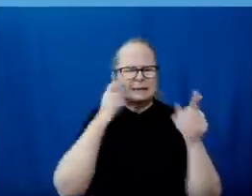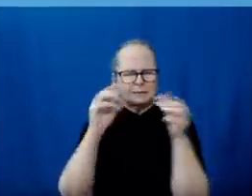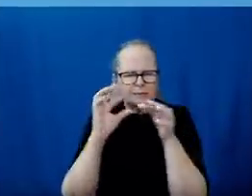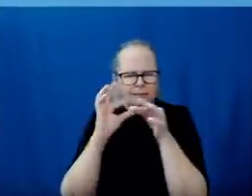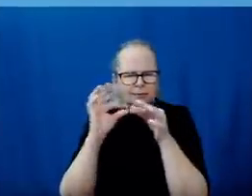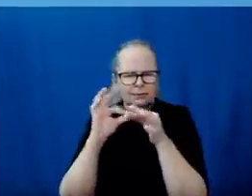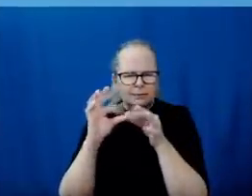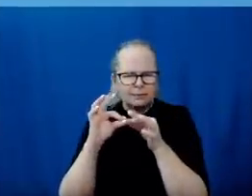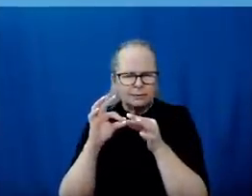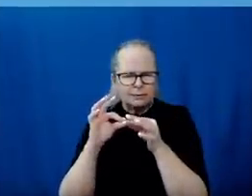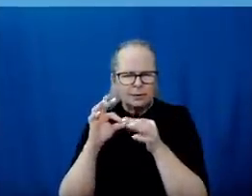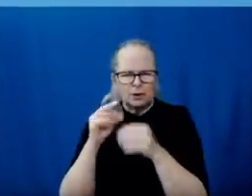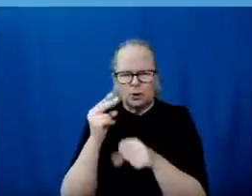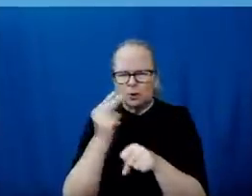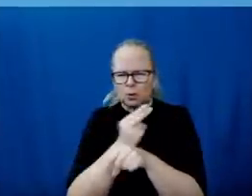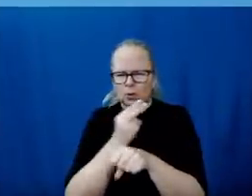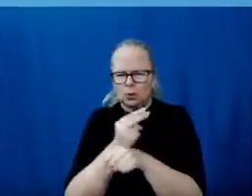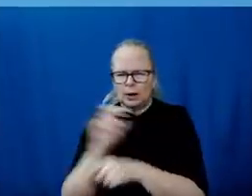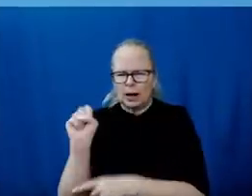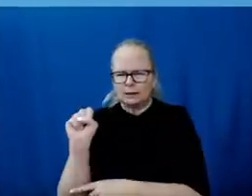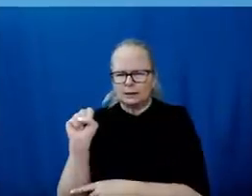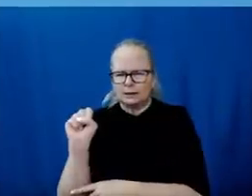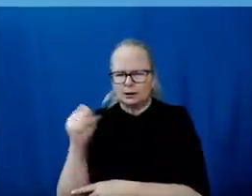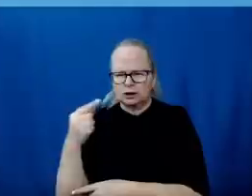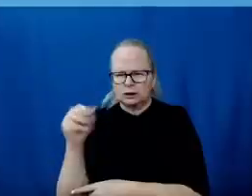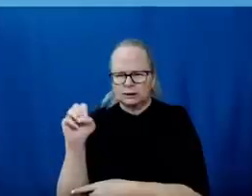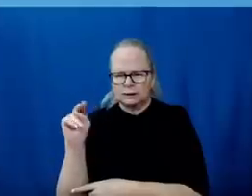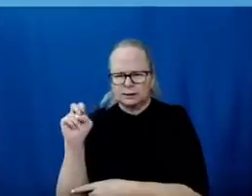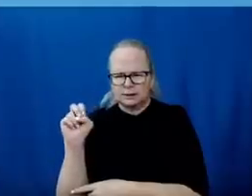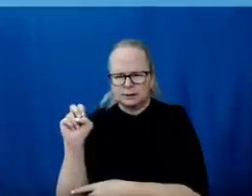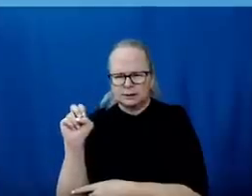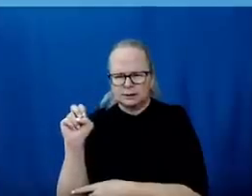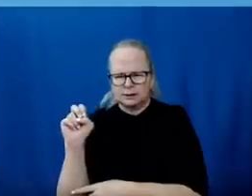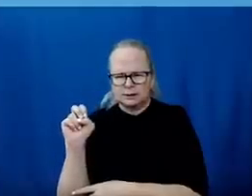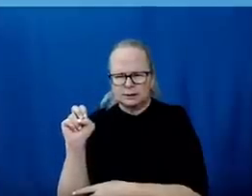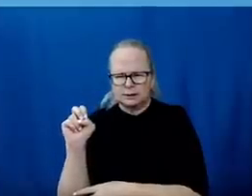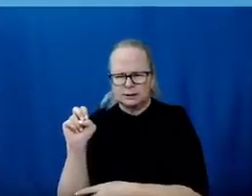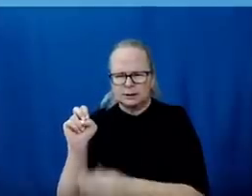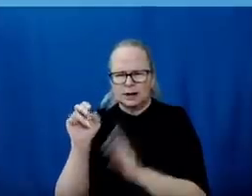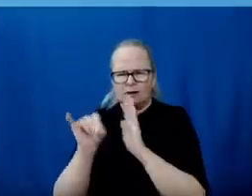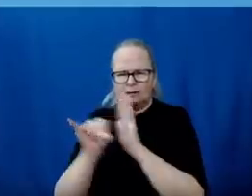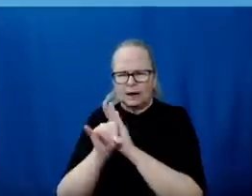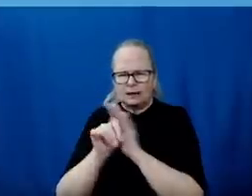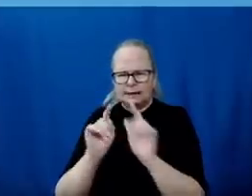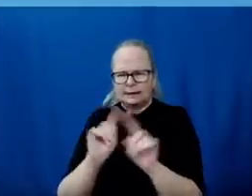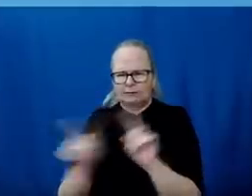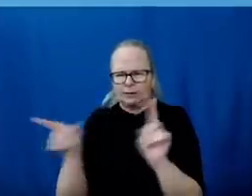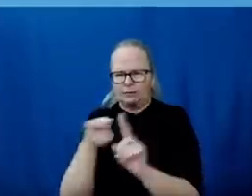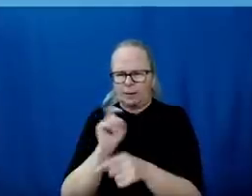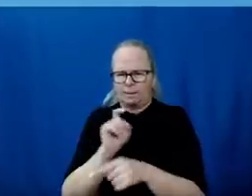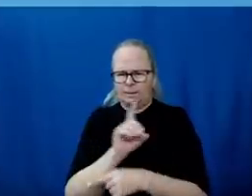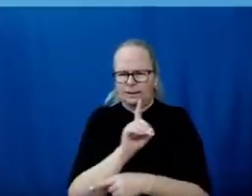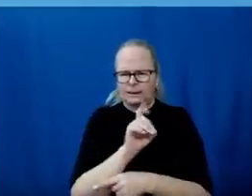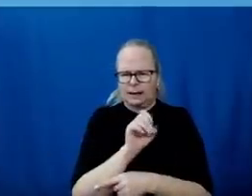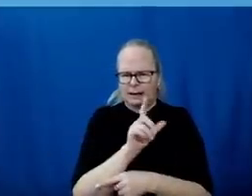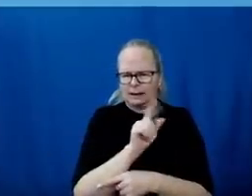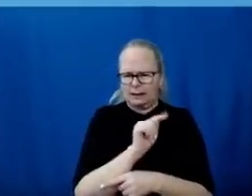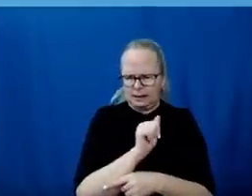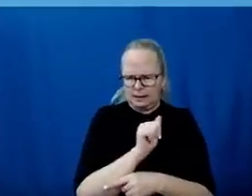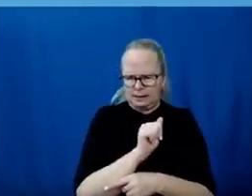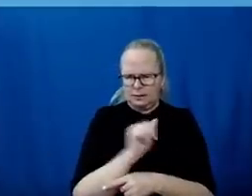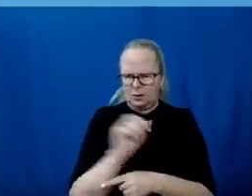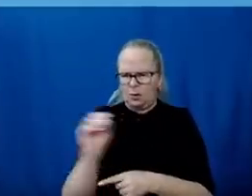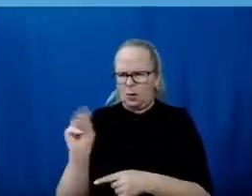about being able to use the S gene to sort of see that difference between when you went into Delta and